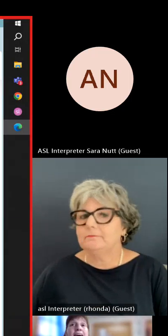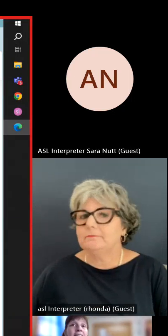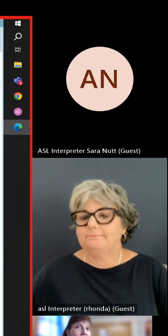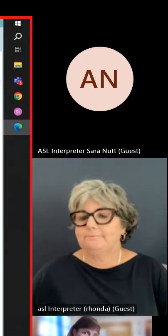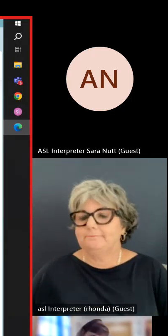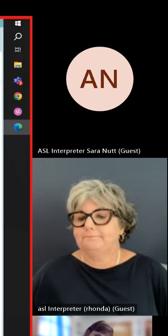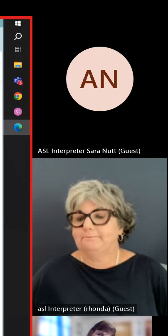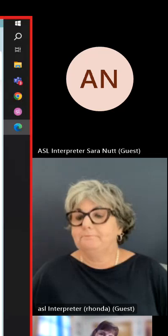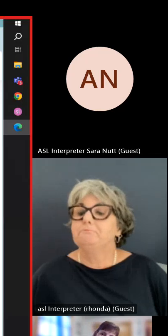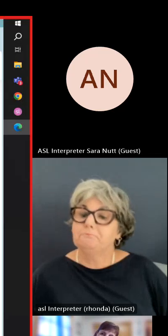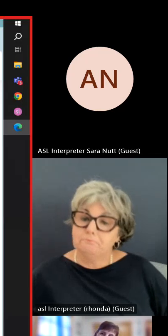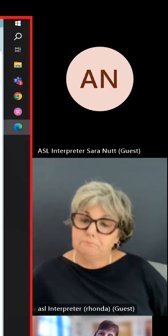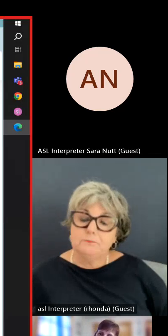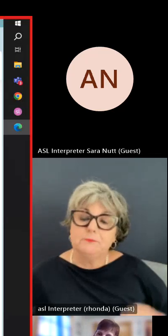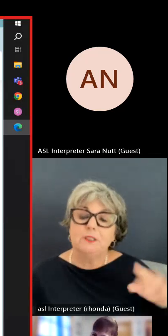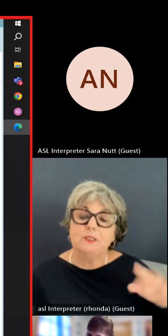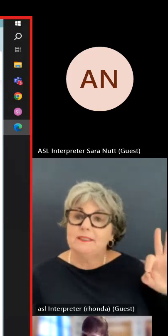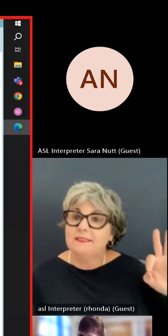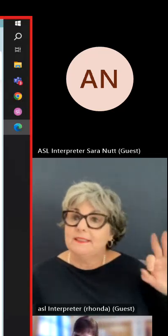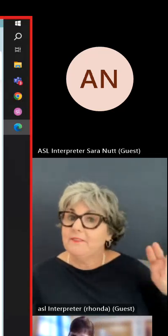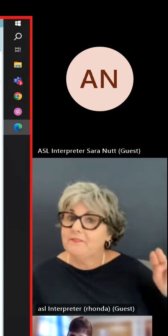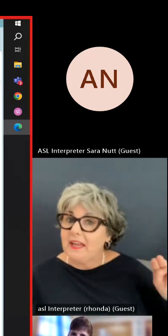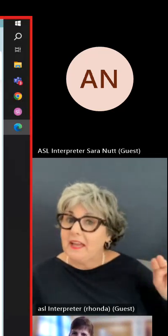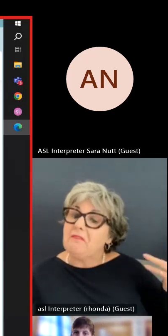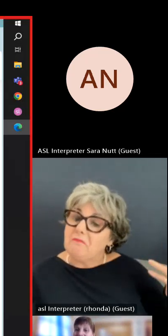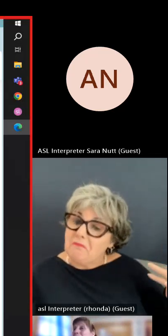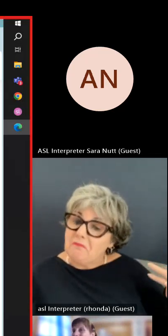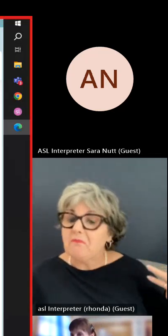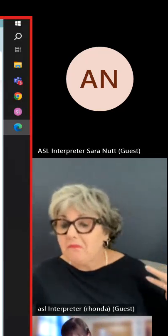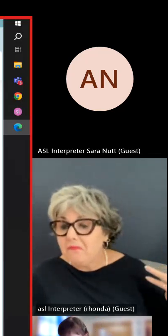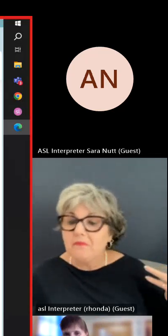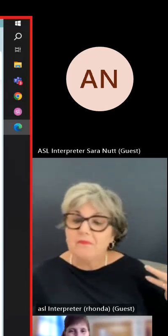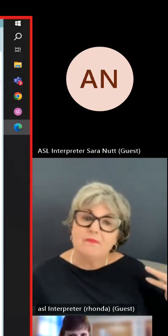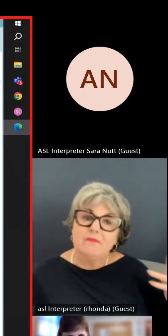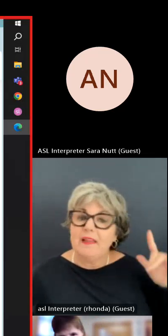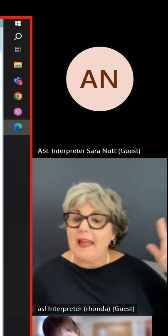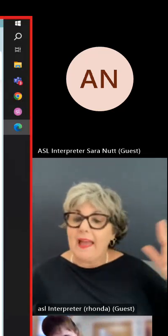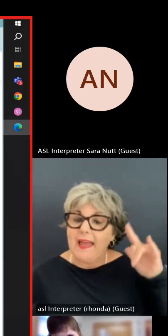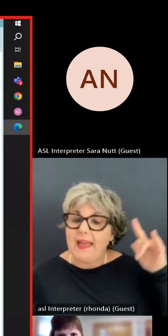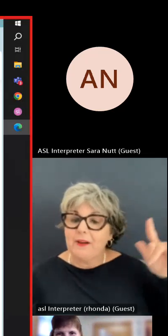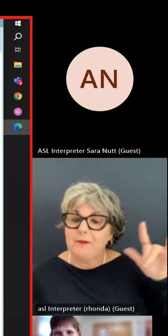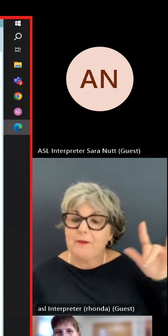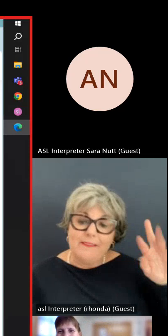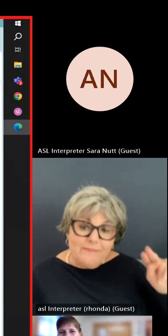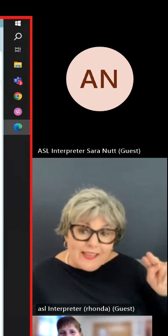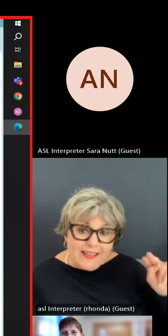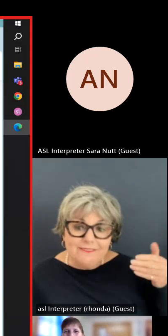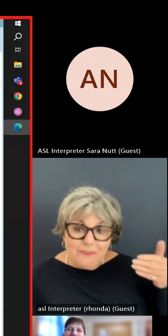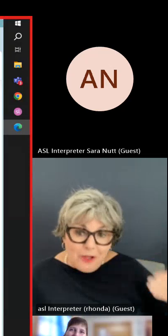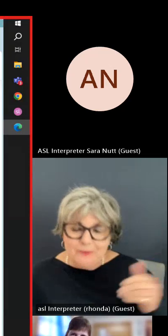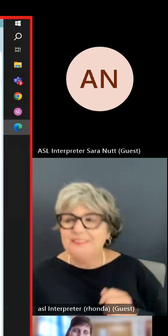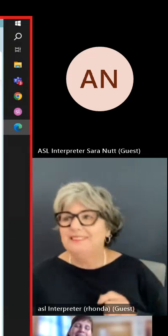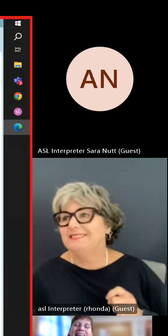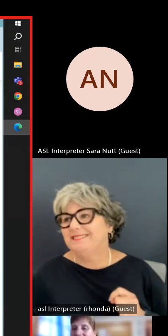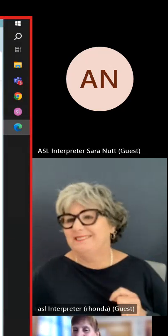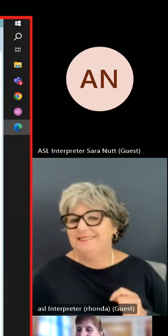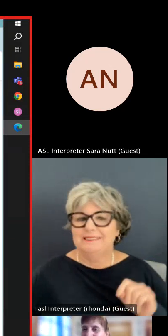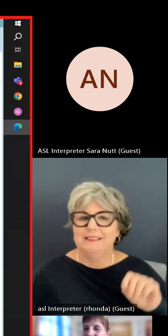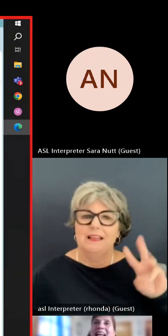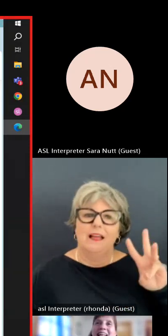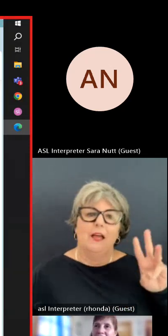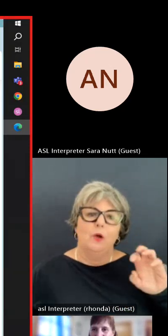A fan? Close. An airplane fan, also close. A wheel, a turbine,